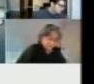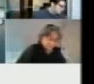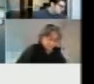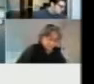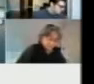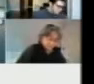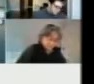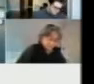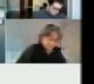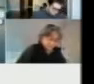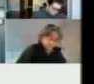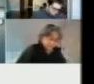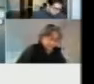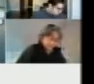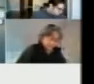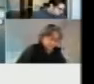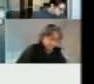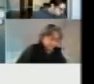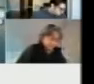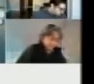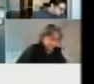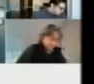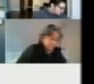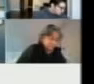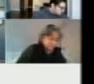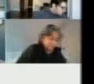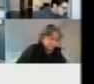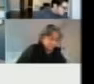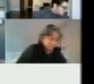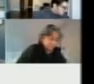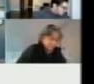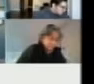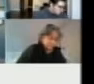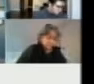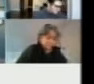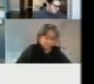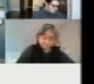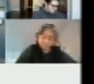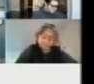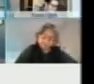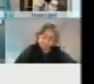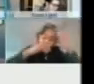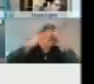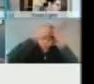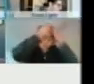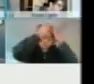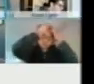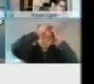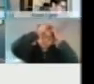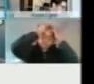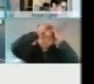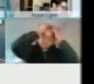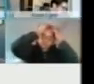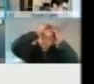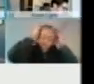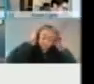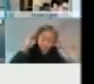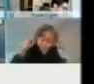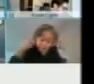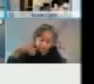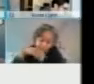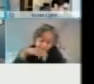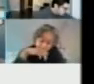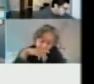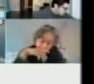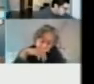Article 27T, East Boston iPod. Article 53, Section 52, roof structure restriction. Article 53, Section